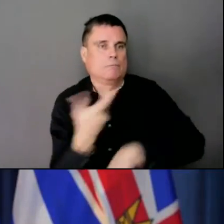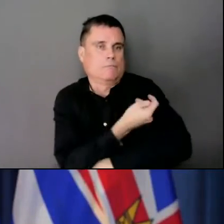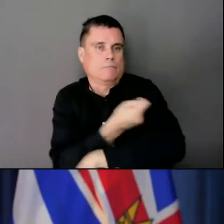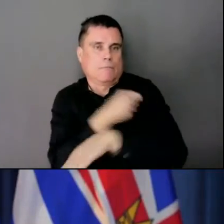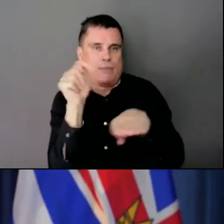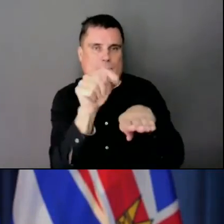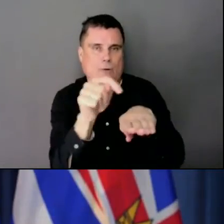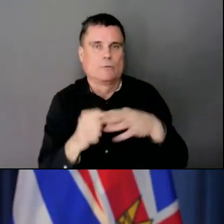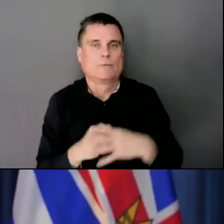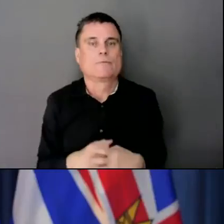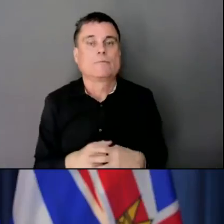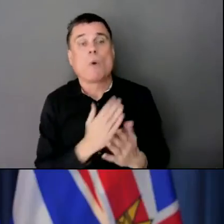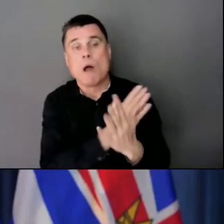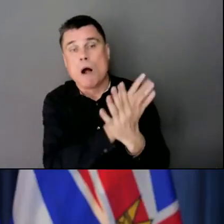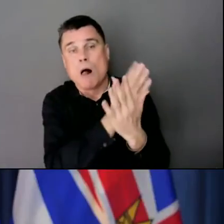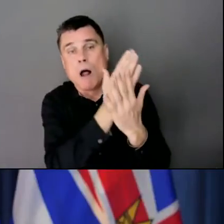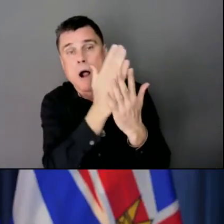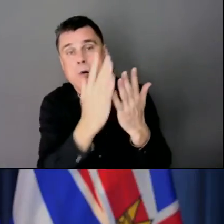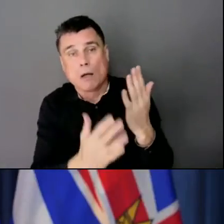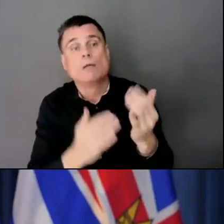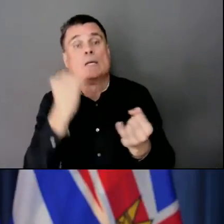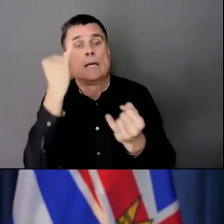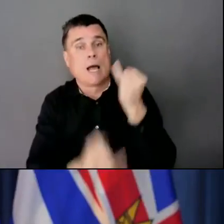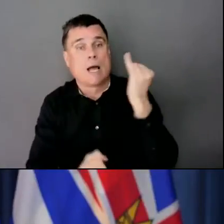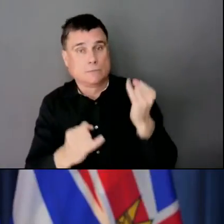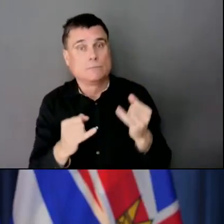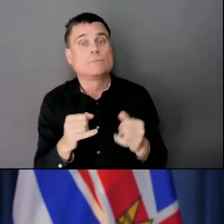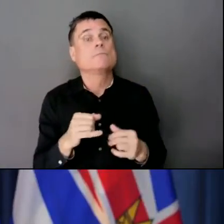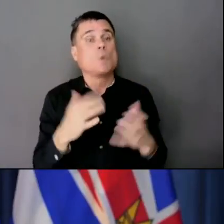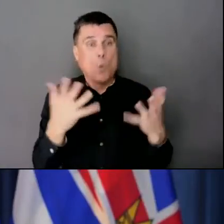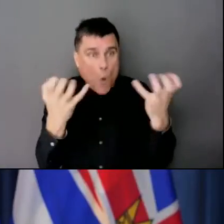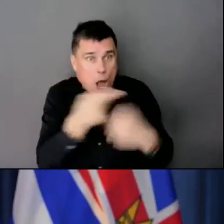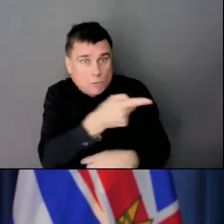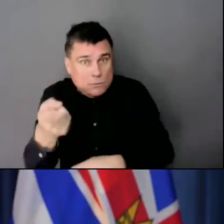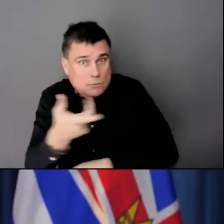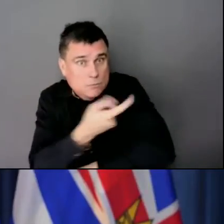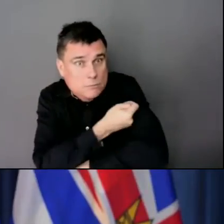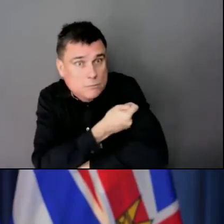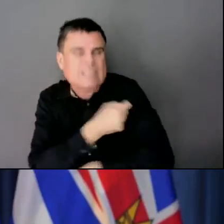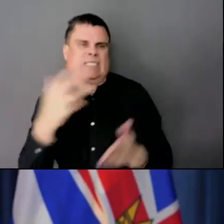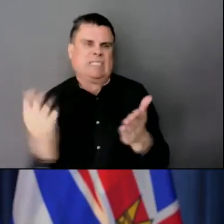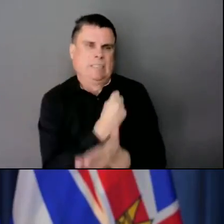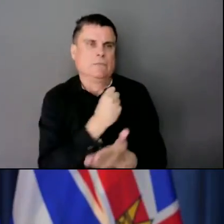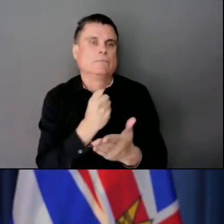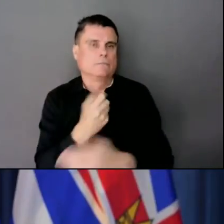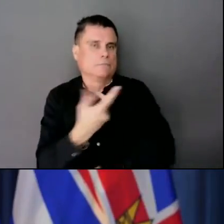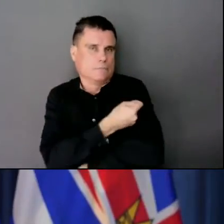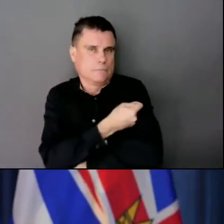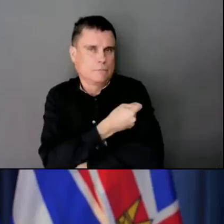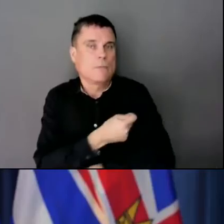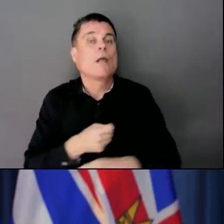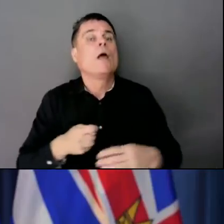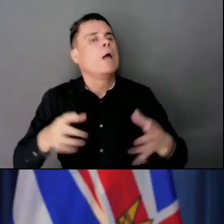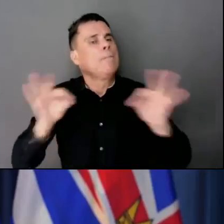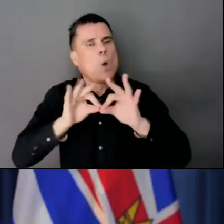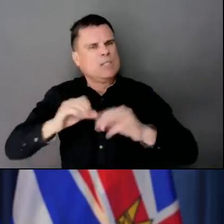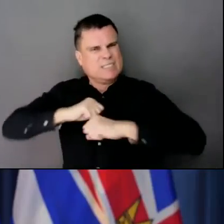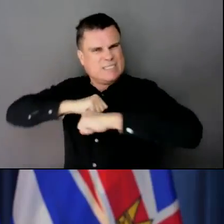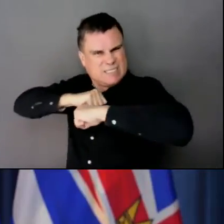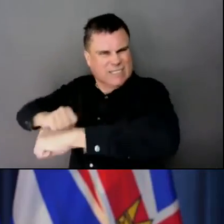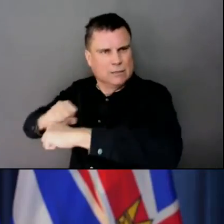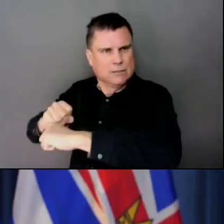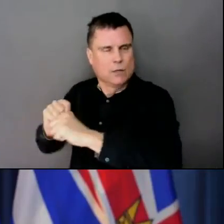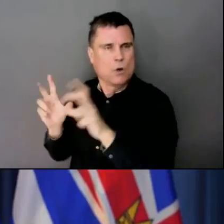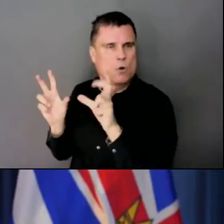a vaccination will have one, and the community immunity that we're all striving for will be a reality. Well, it needs to be very,